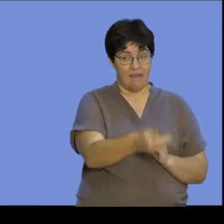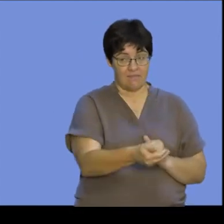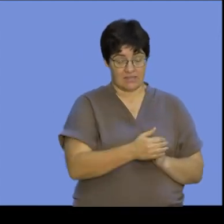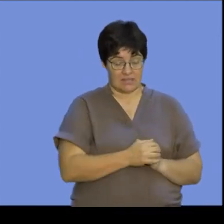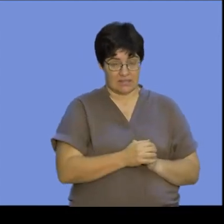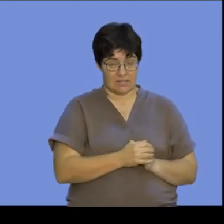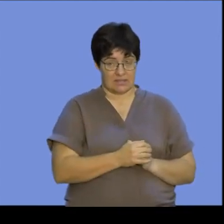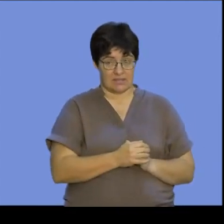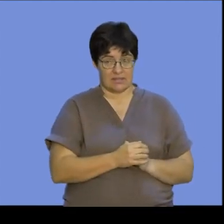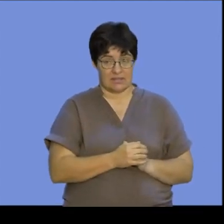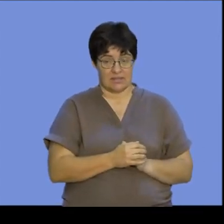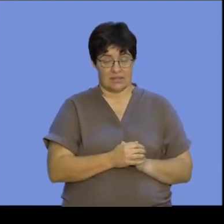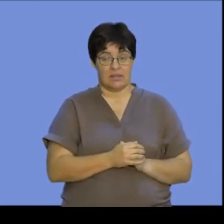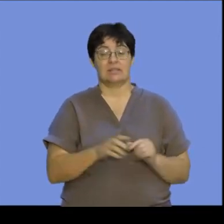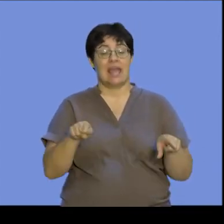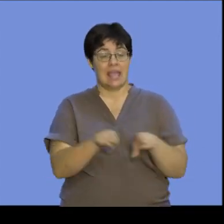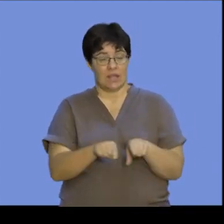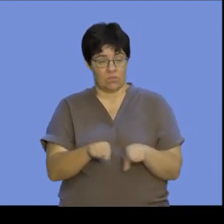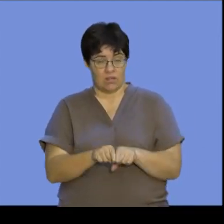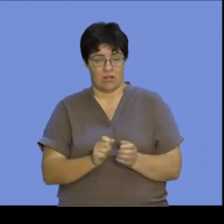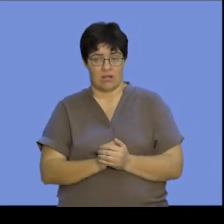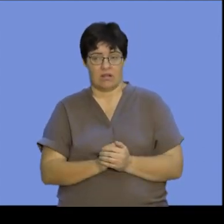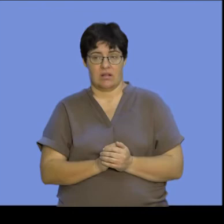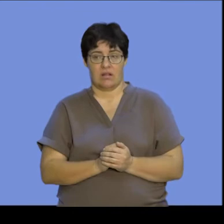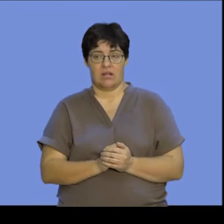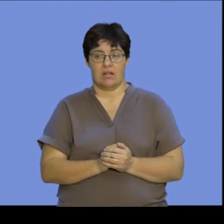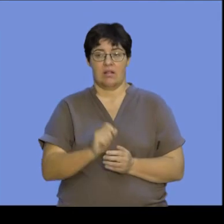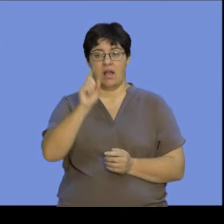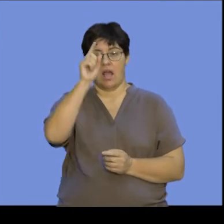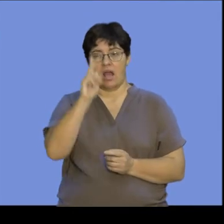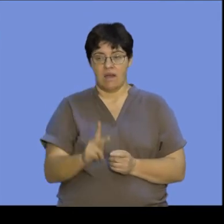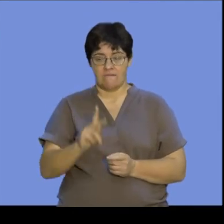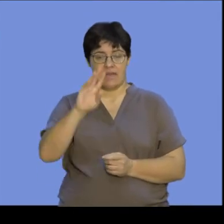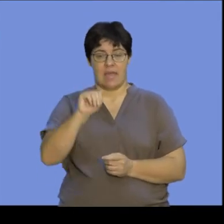And that would be with my final velocity,